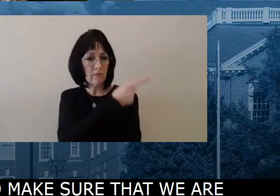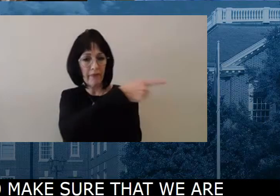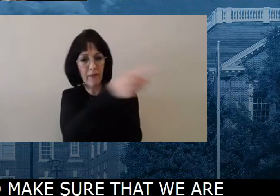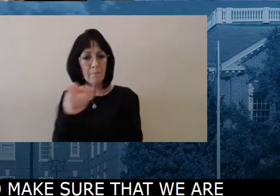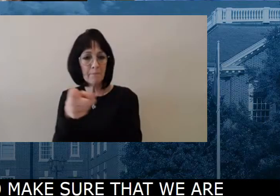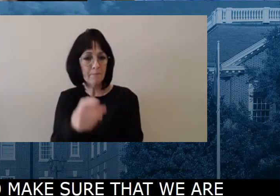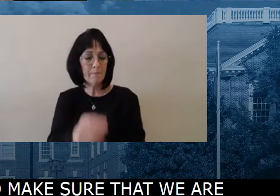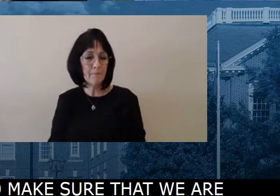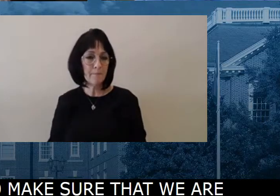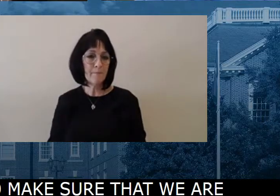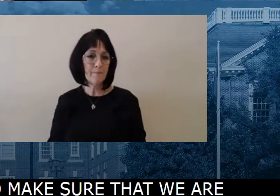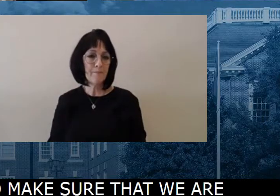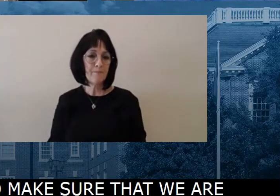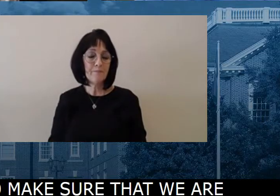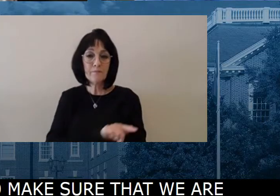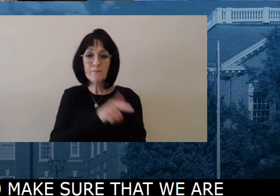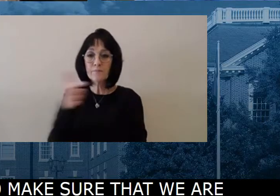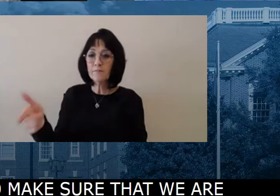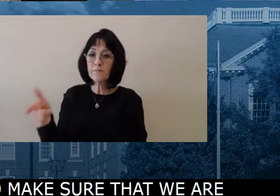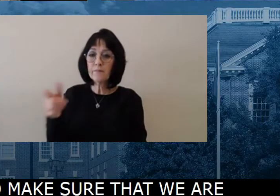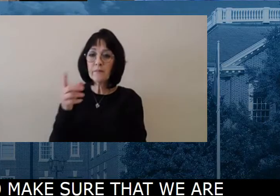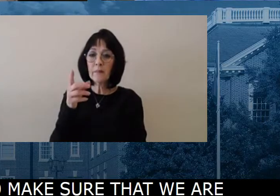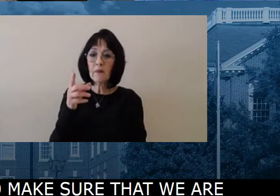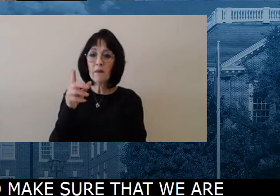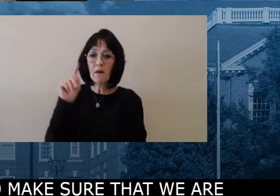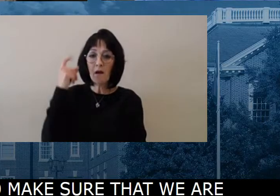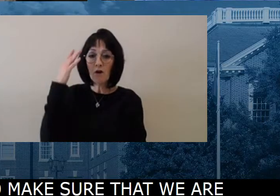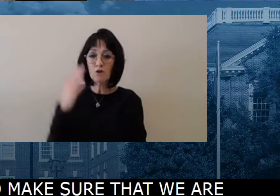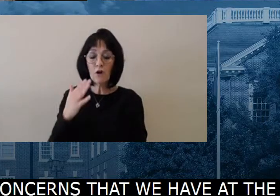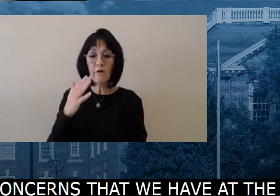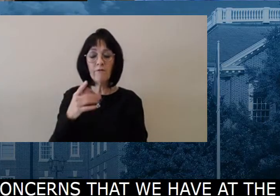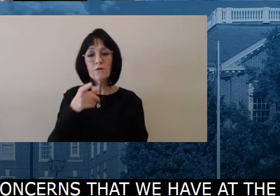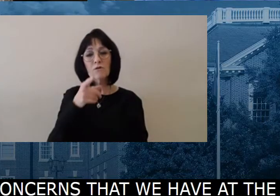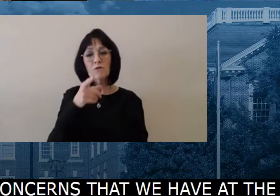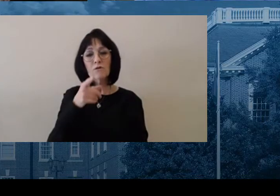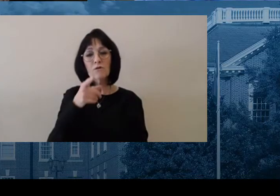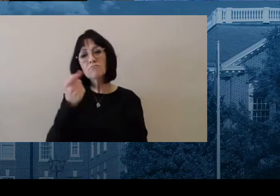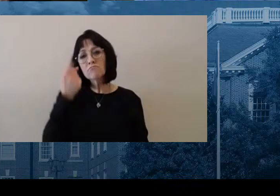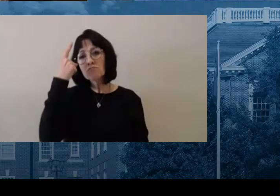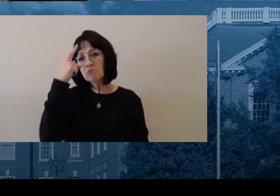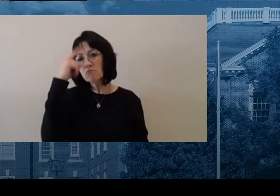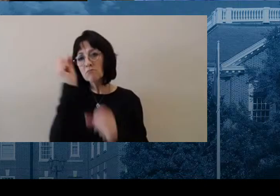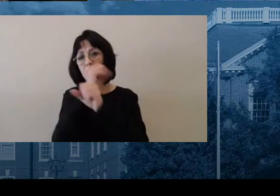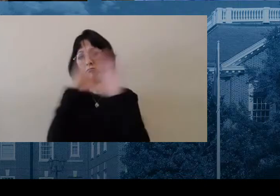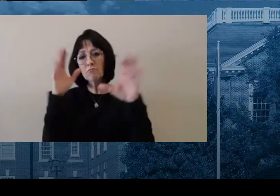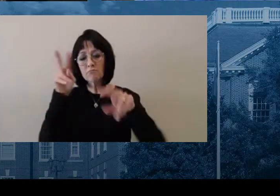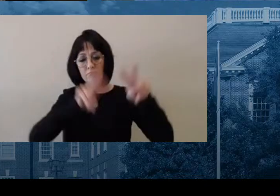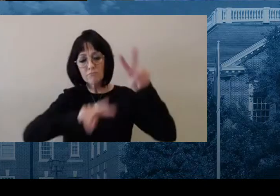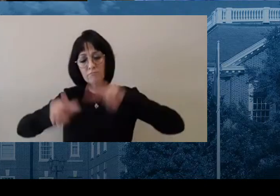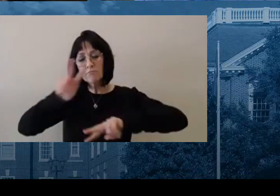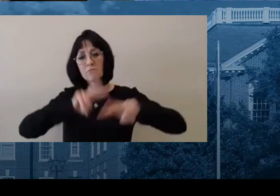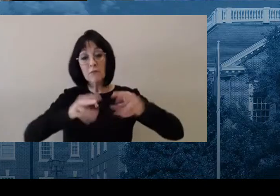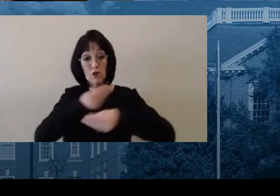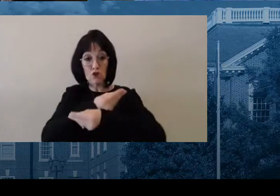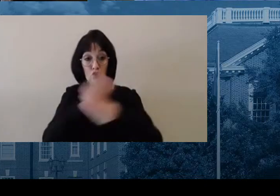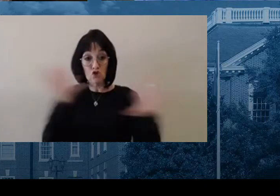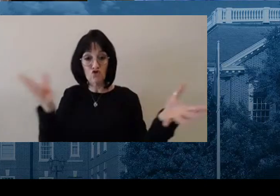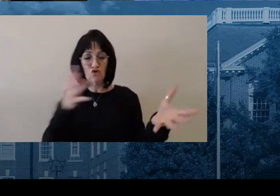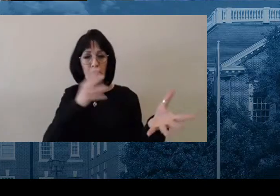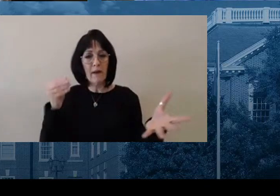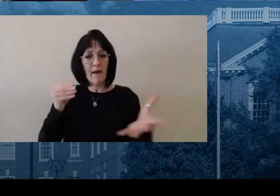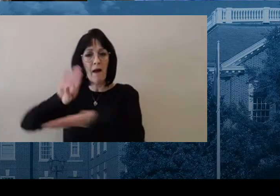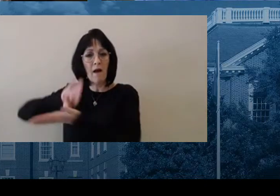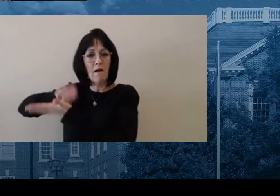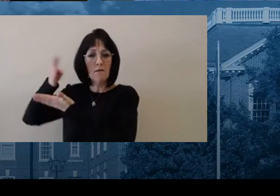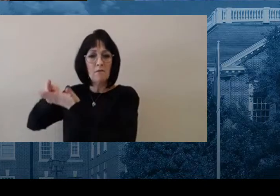So if you look about distribution and supply allocation, you need